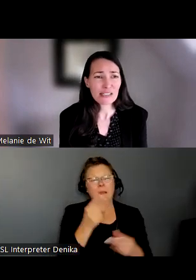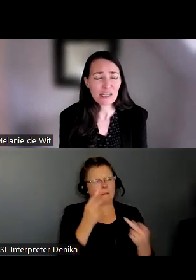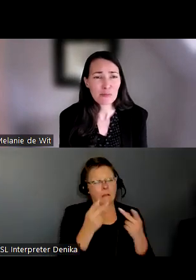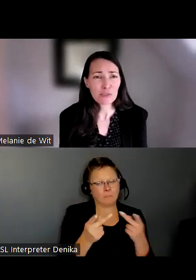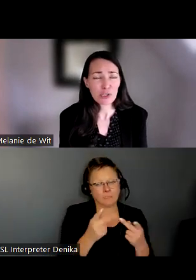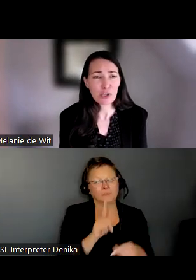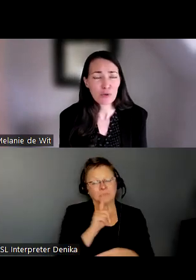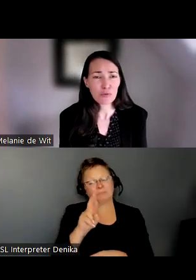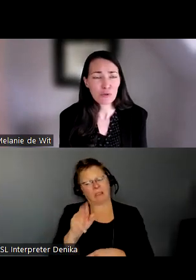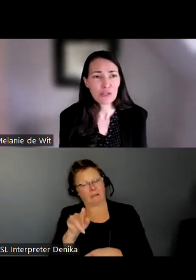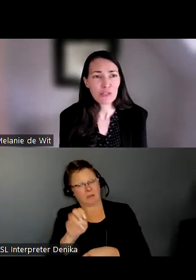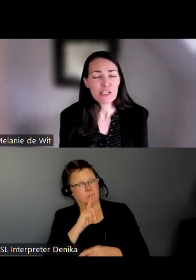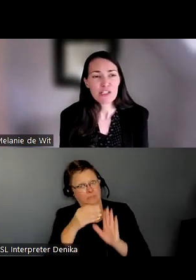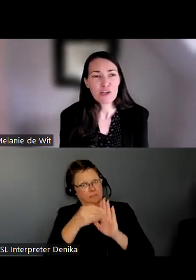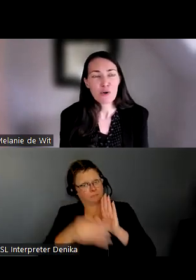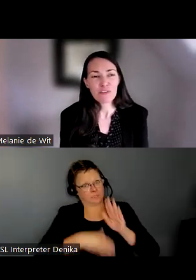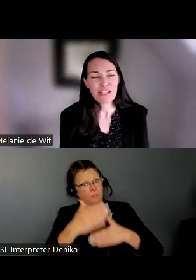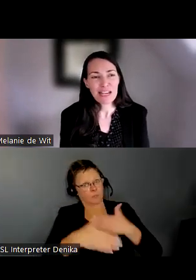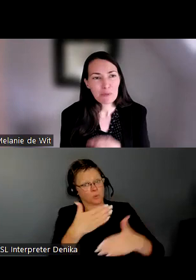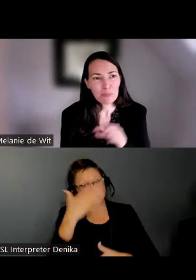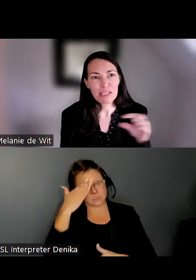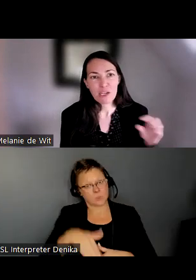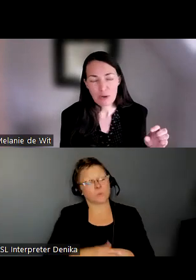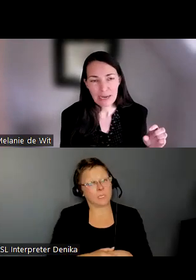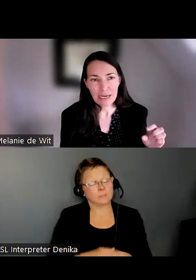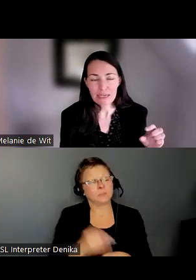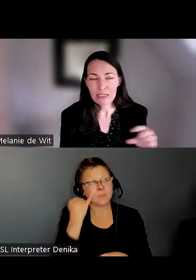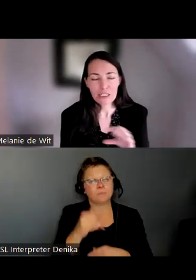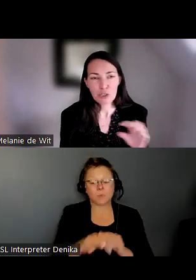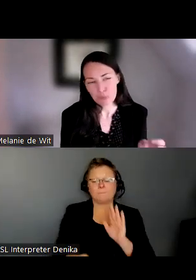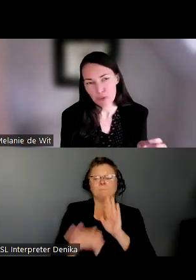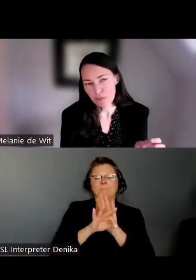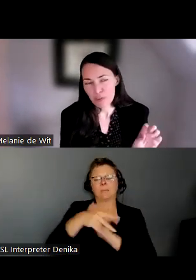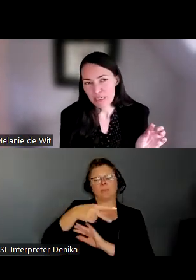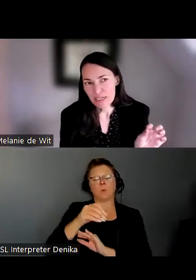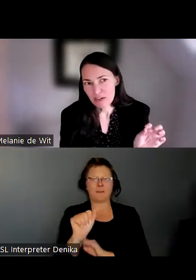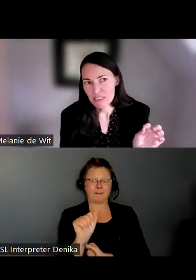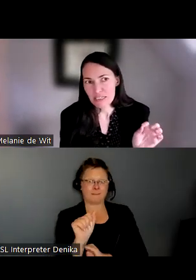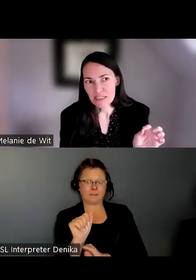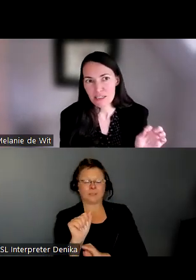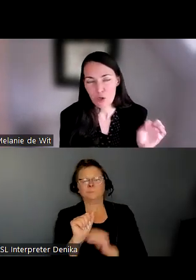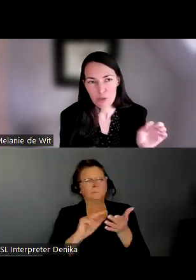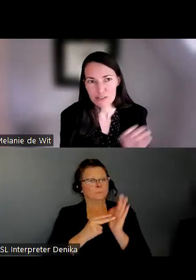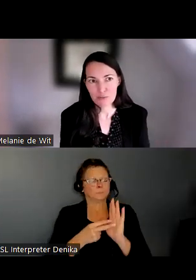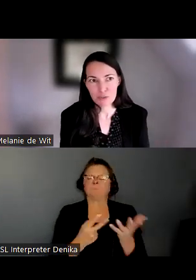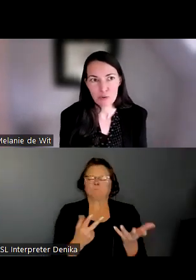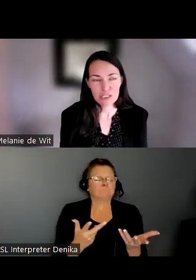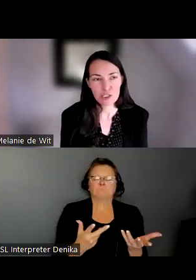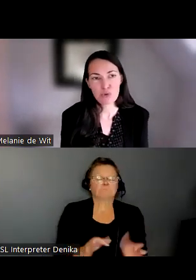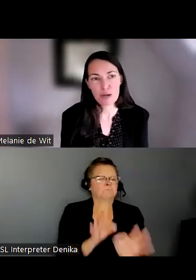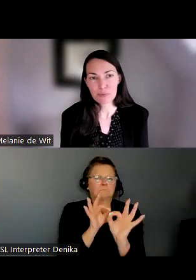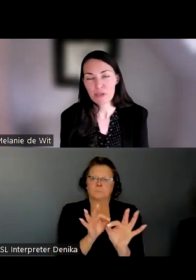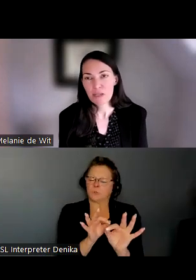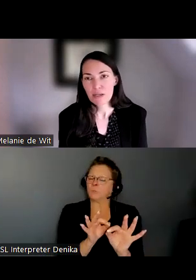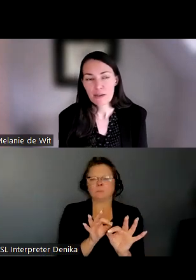process to go through. So if you name a POA, you know, you're pretty guaranteed that no one is ever going